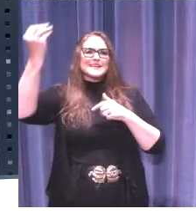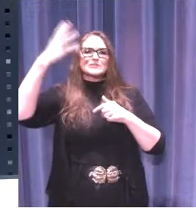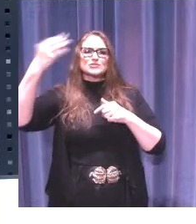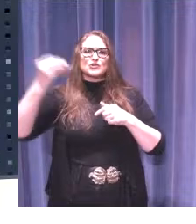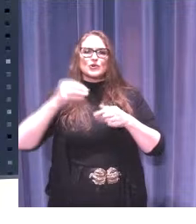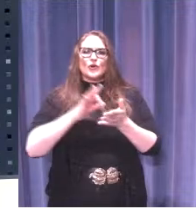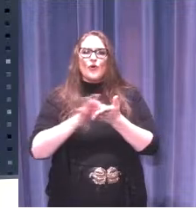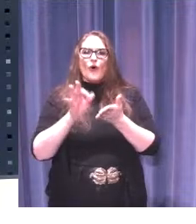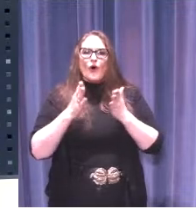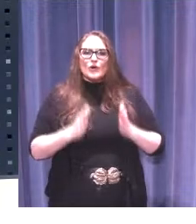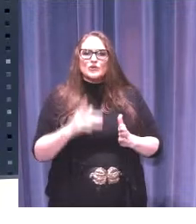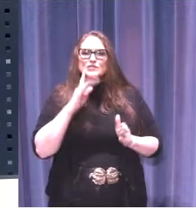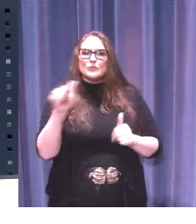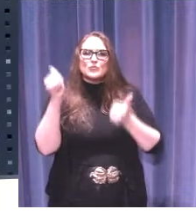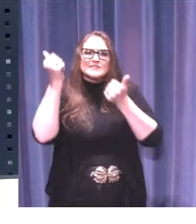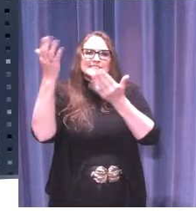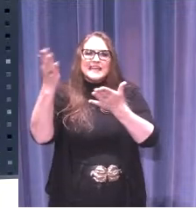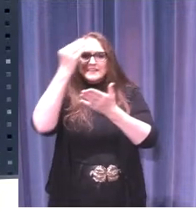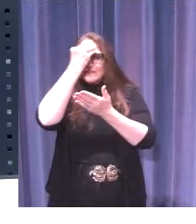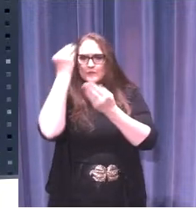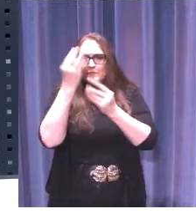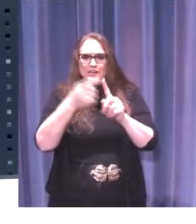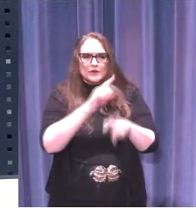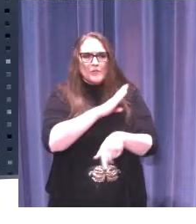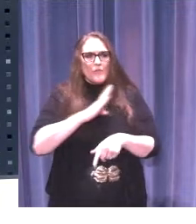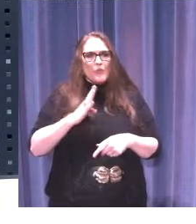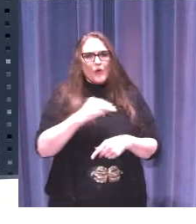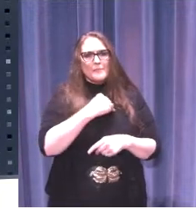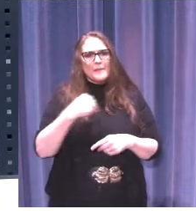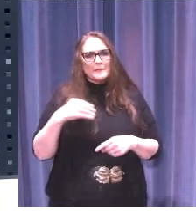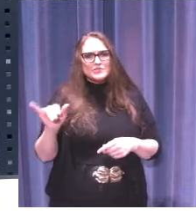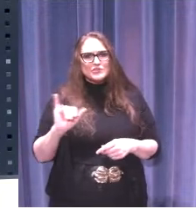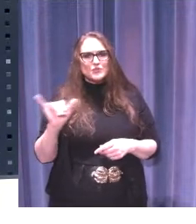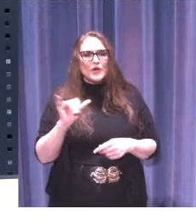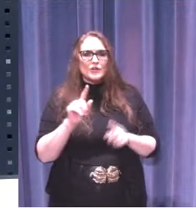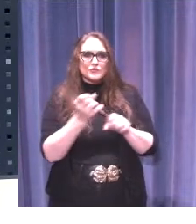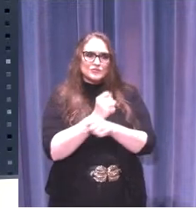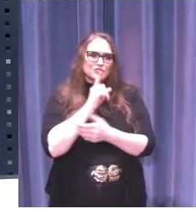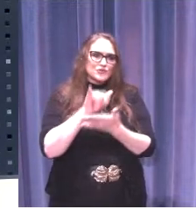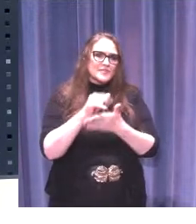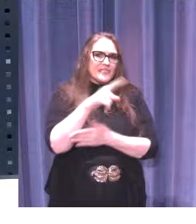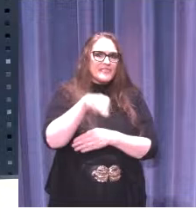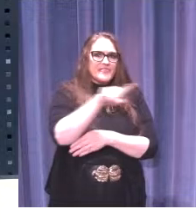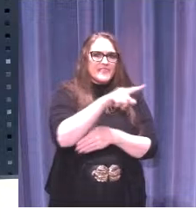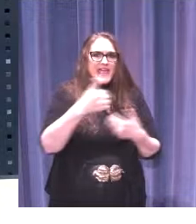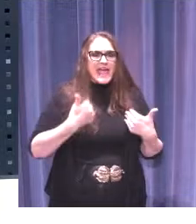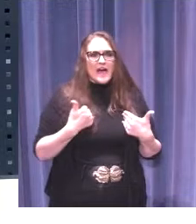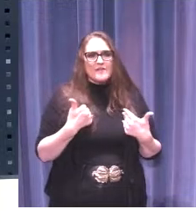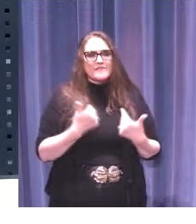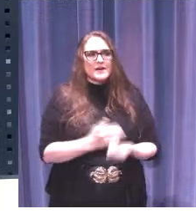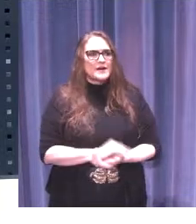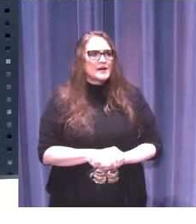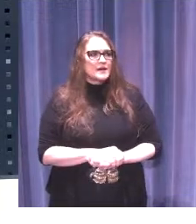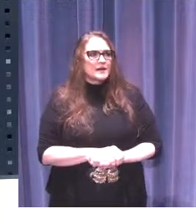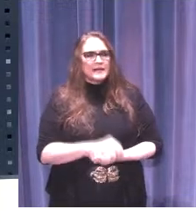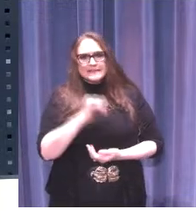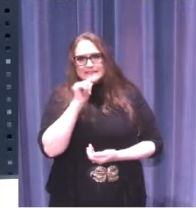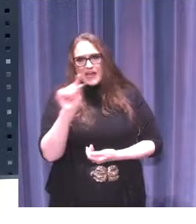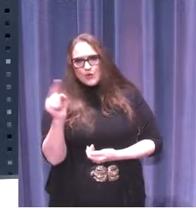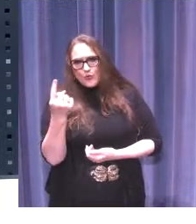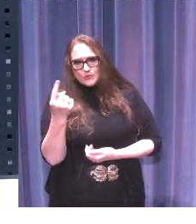present that information to board members as well to ensure that they have not only